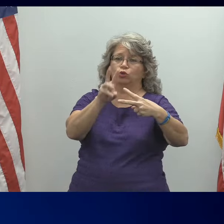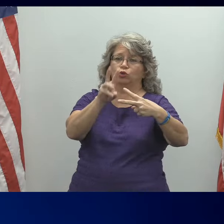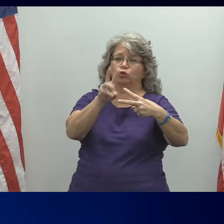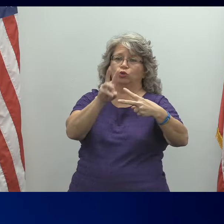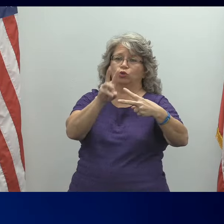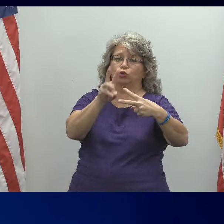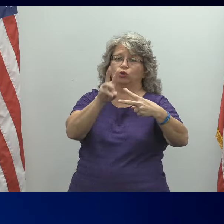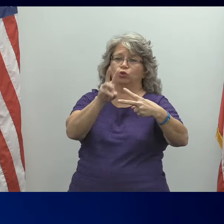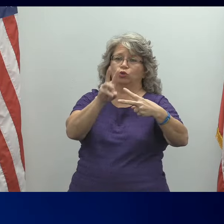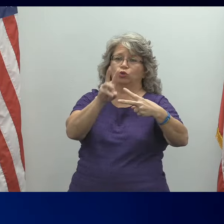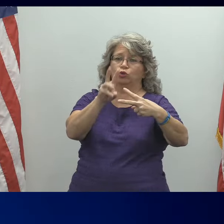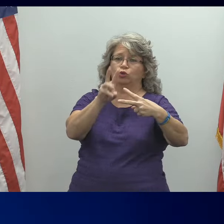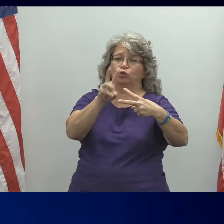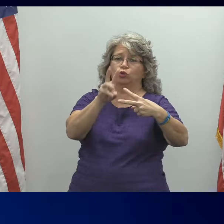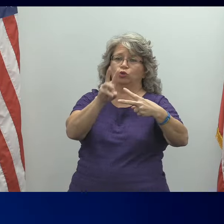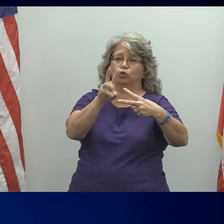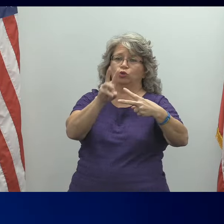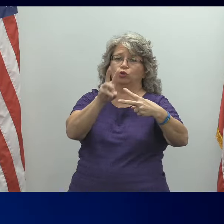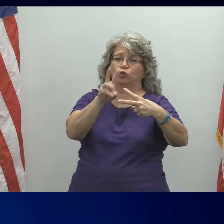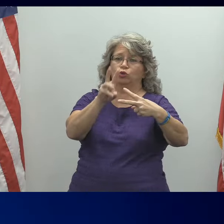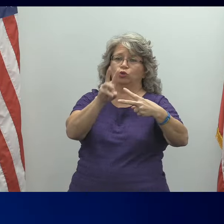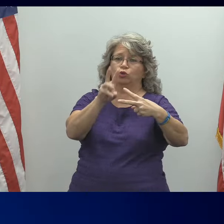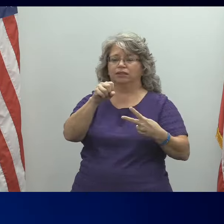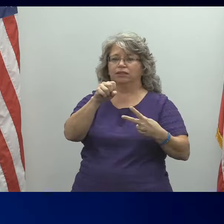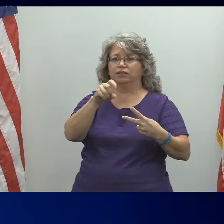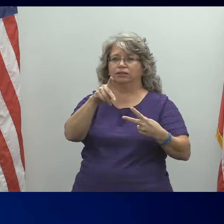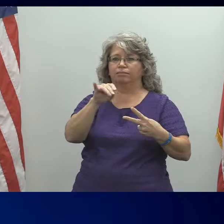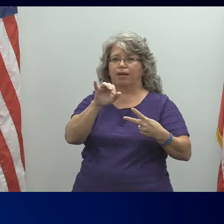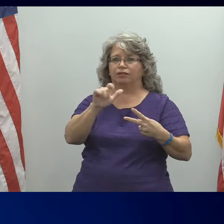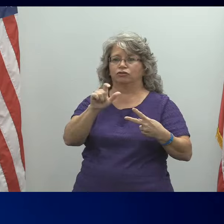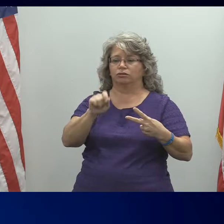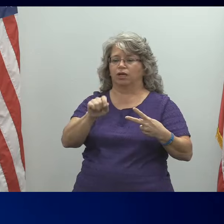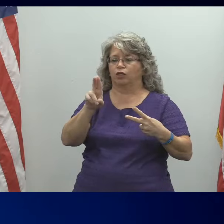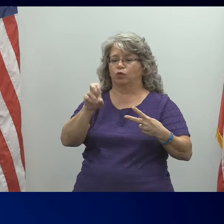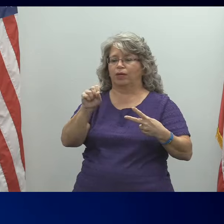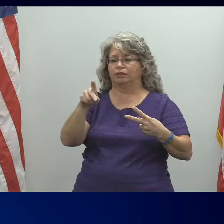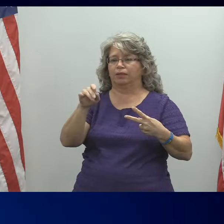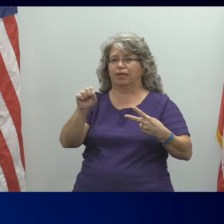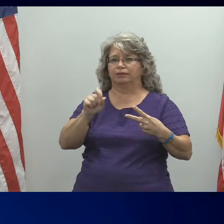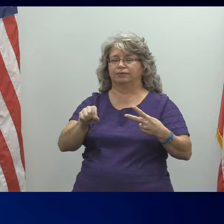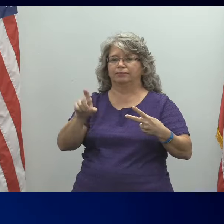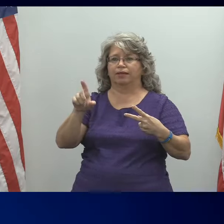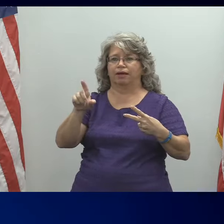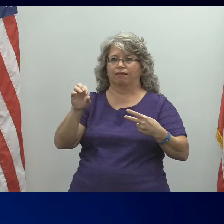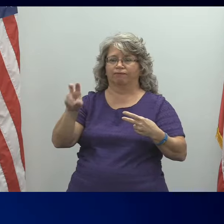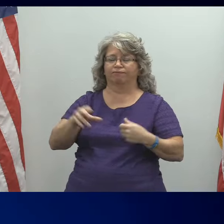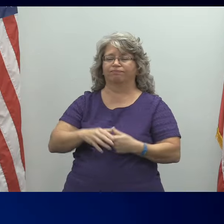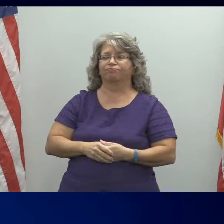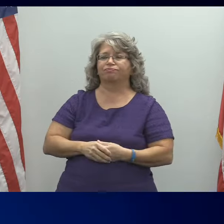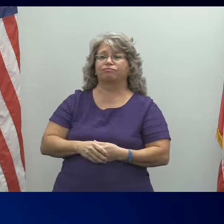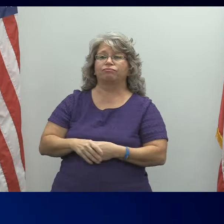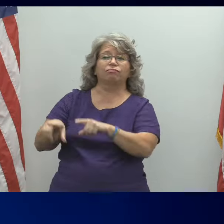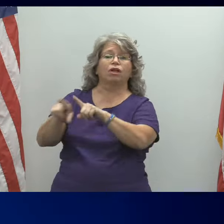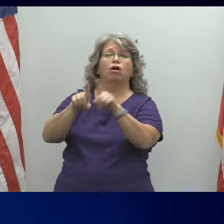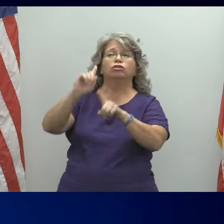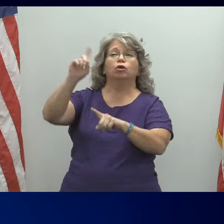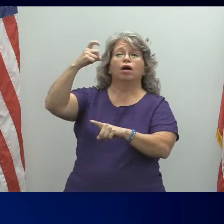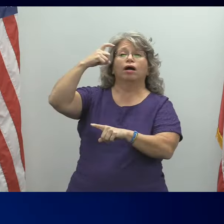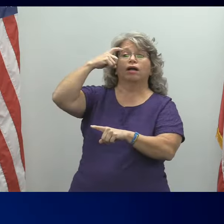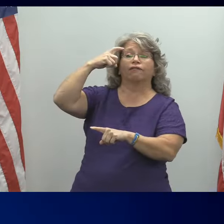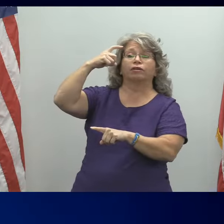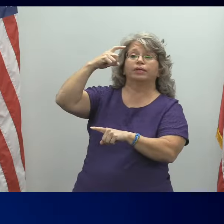special.usps. In addition to the tests, the government is also willing to send KN95 masks to